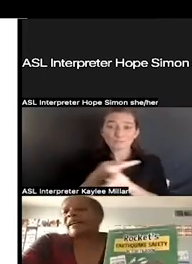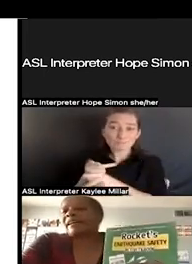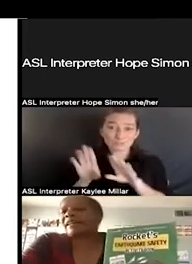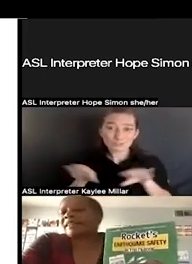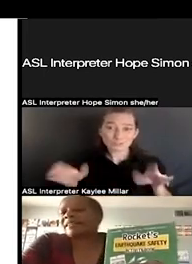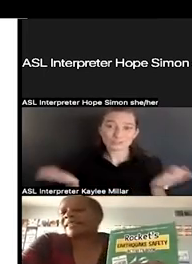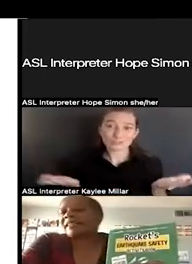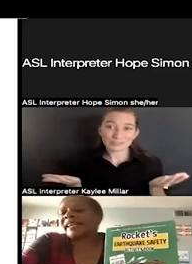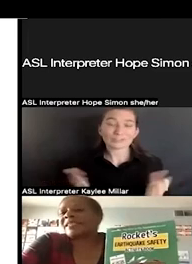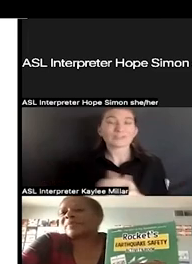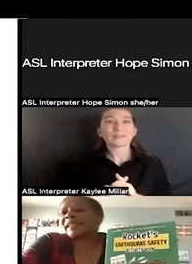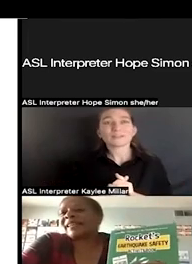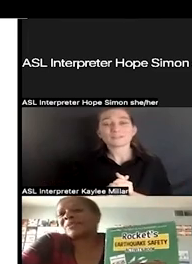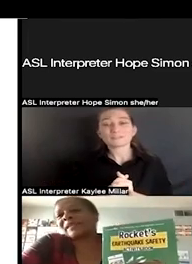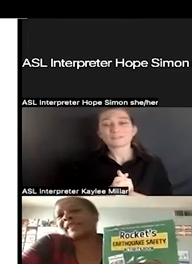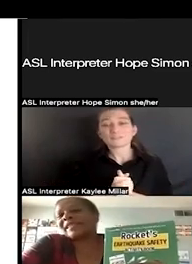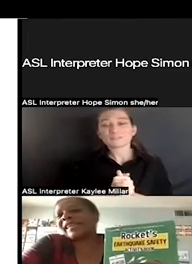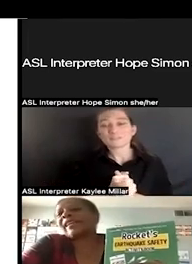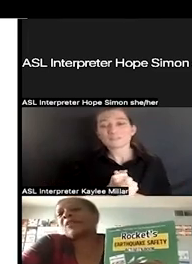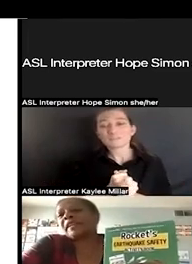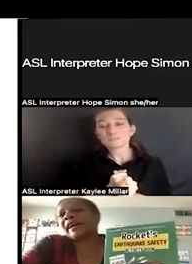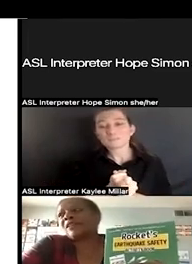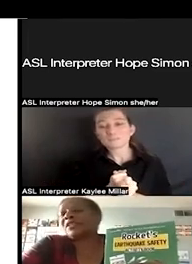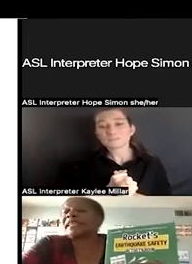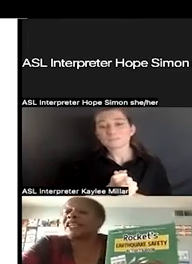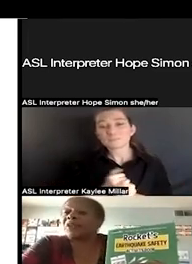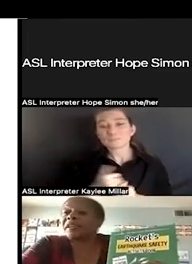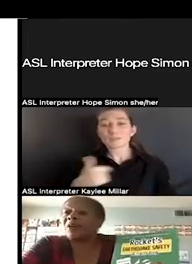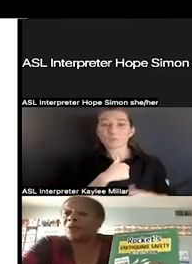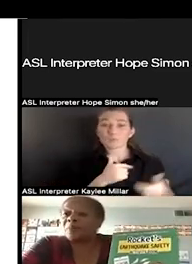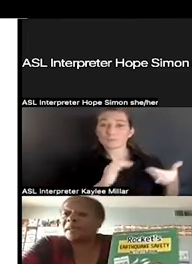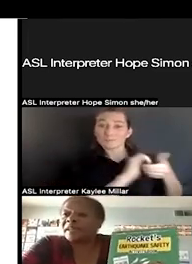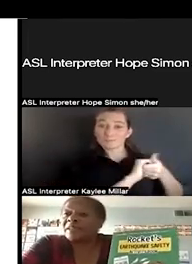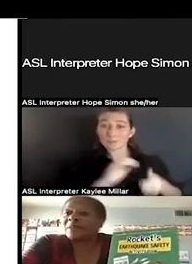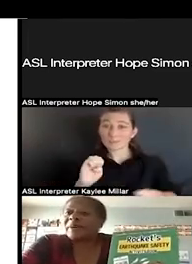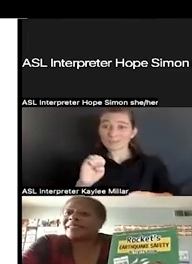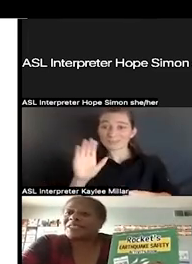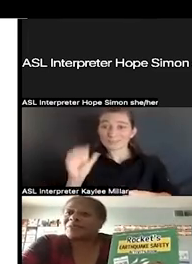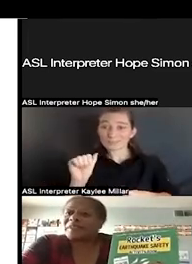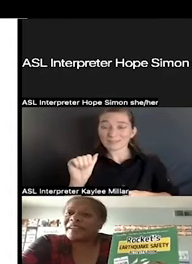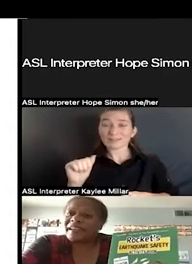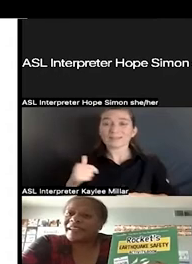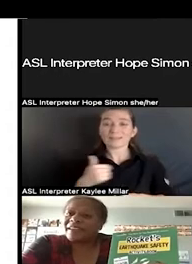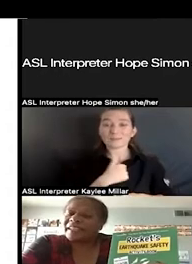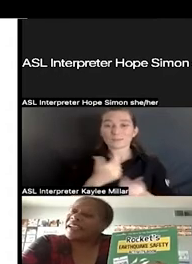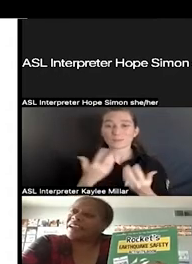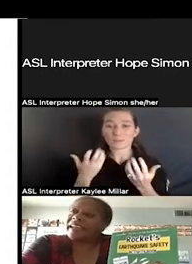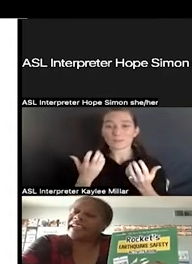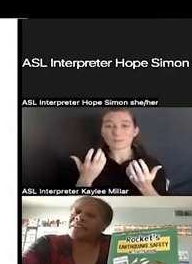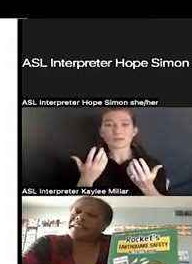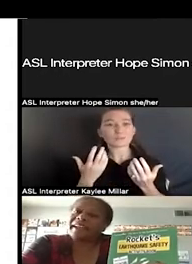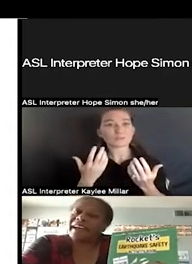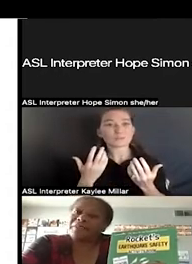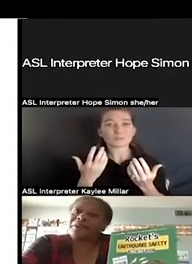we attend so many classes with the ECA, learning how to secure the home while the children are here. They're here